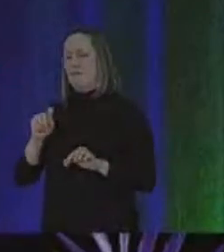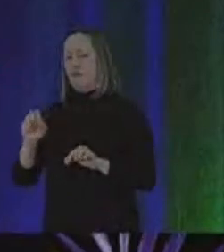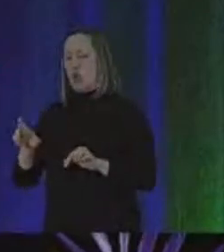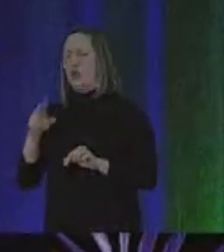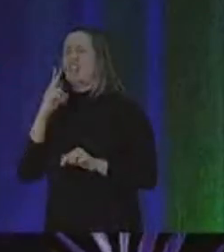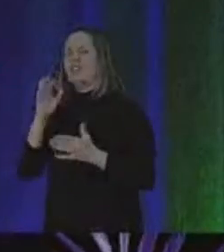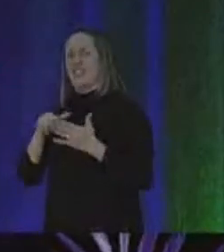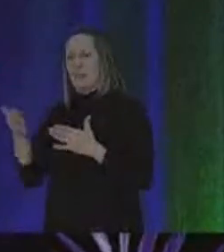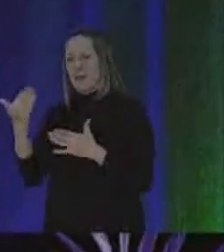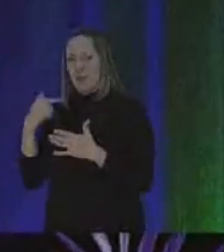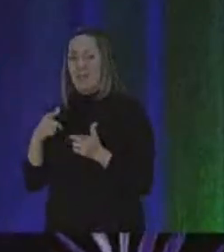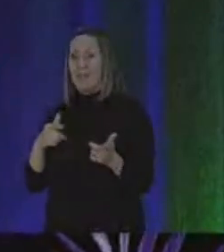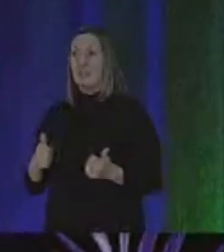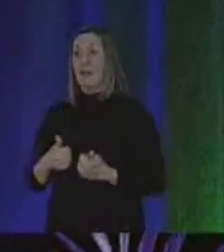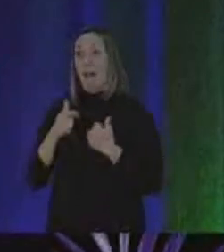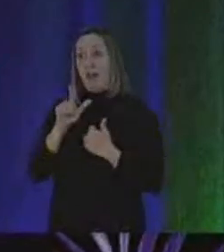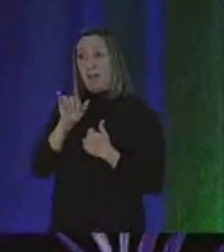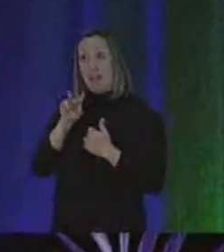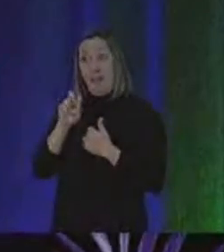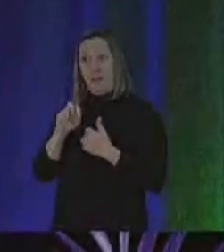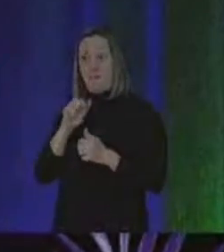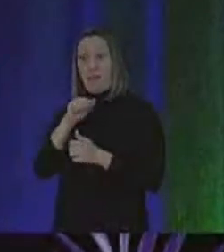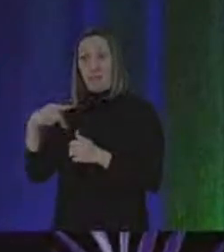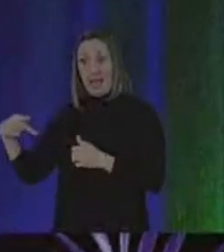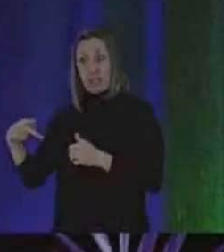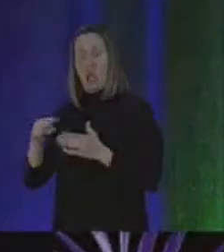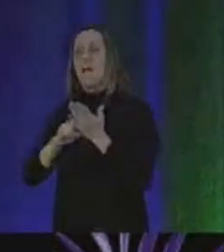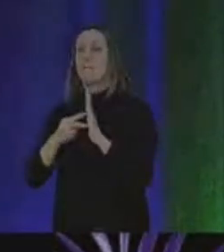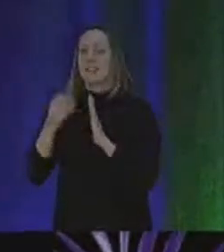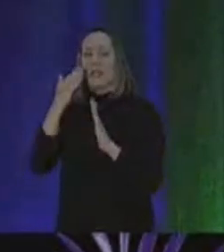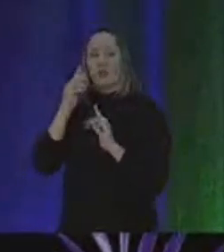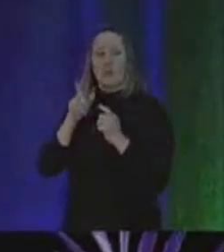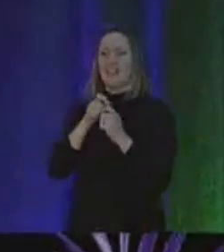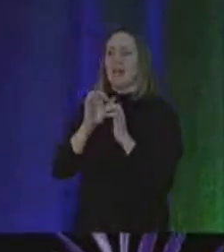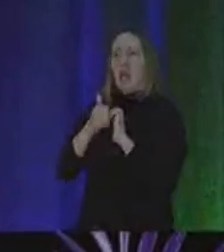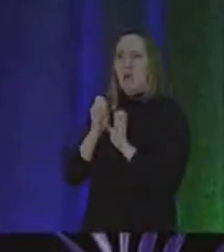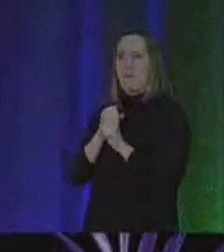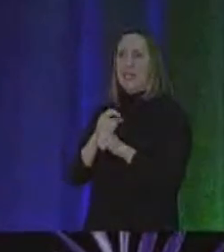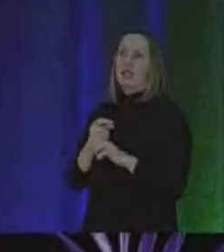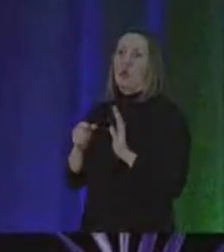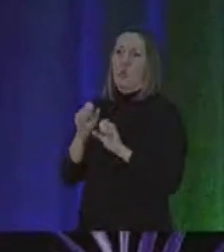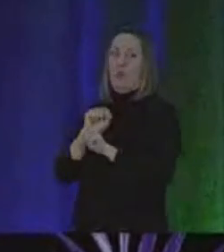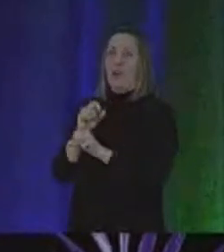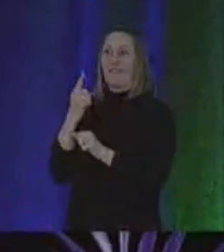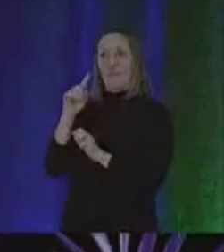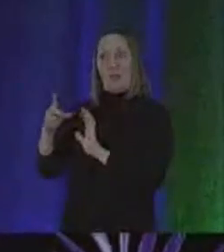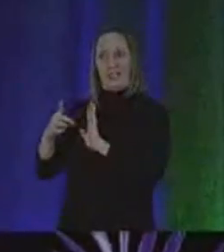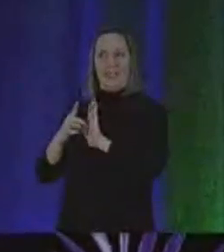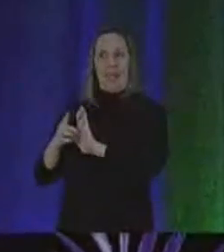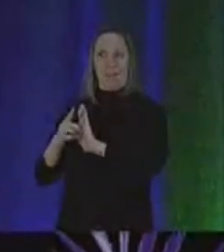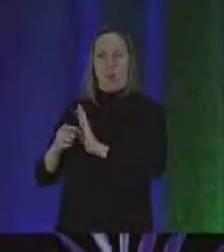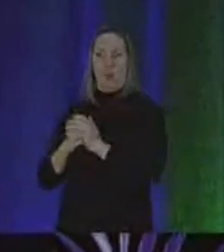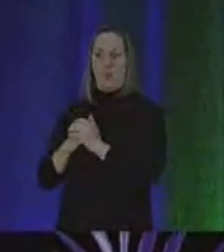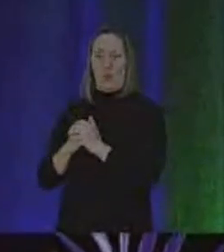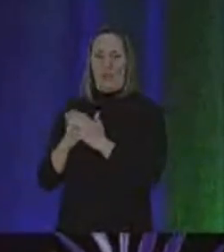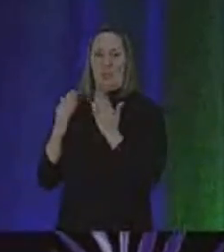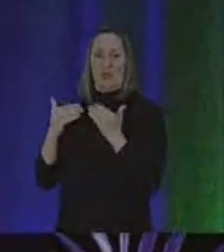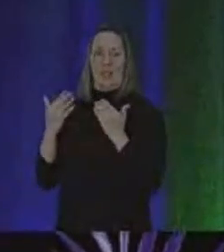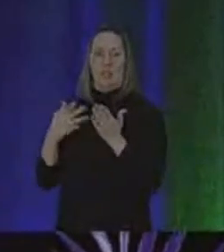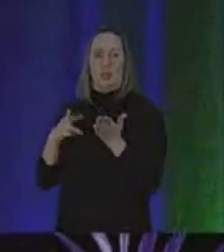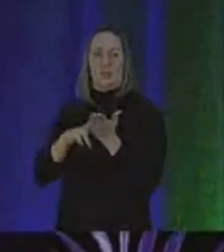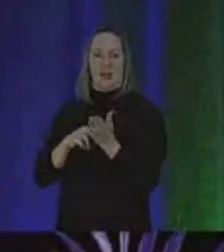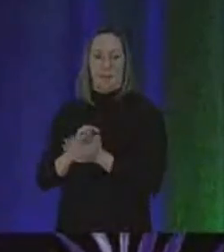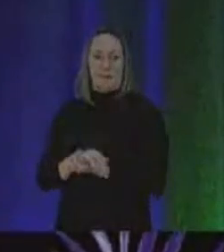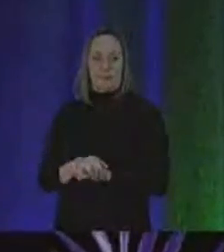So this is a live application in the sense that I know exactly how to make it work for demos. So let's go ahead and sign up.